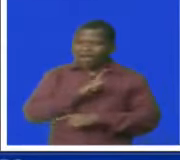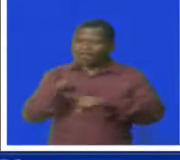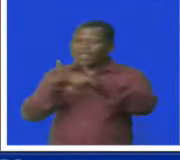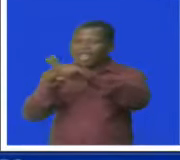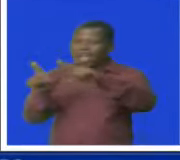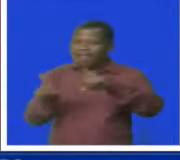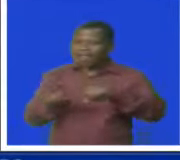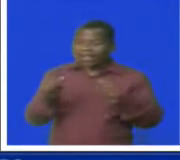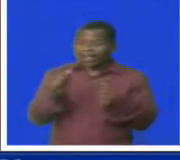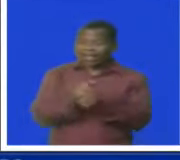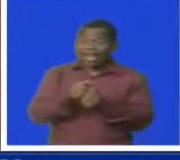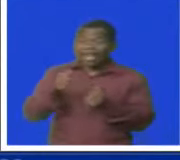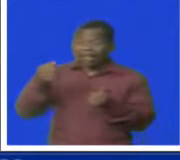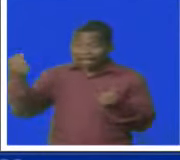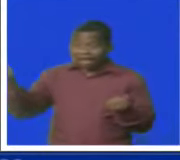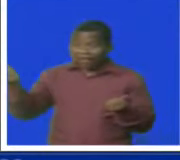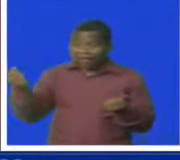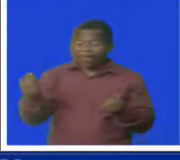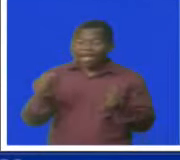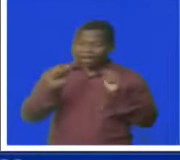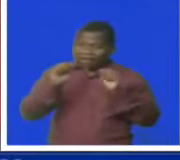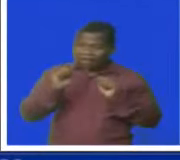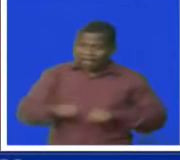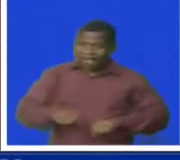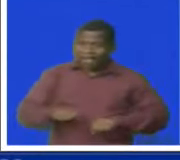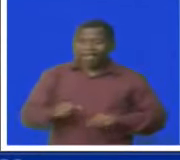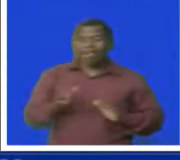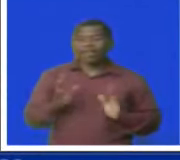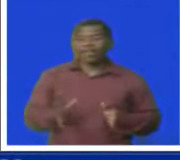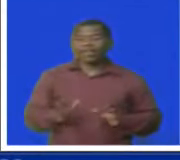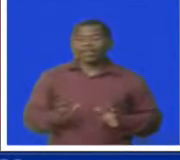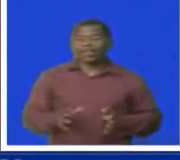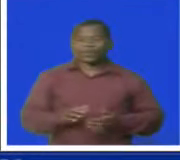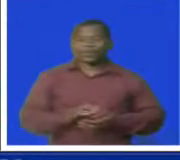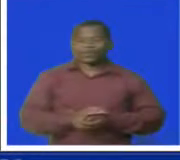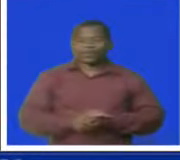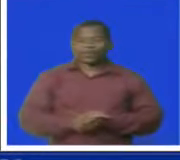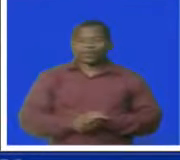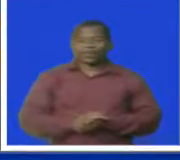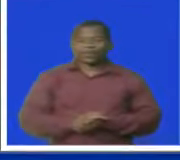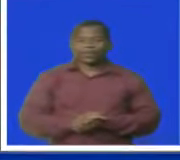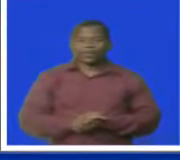Statistics. Etindzabeni kubika Temalangeni Dlamini nginamuzi Mkhonda eMbabane.